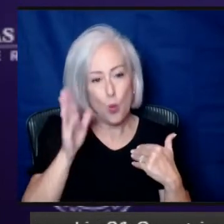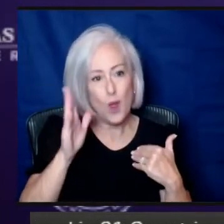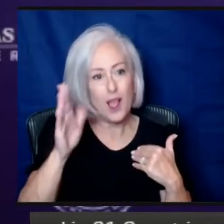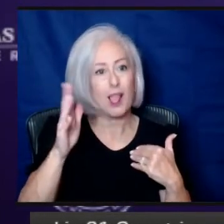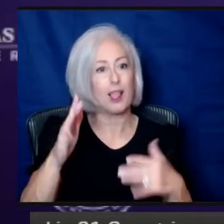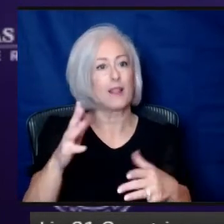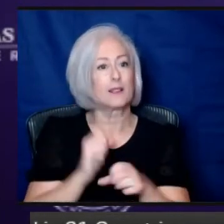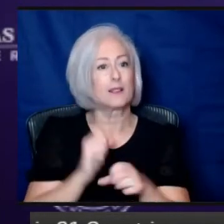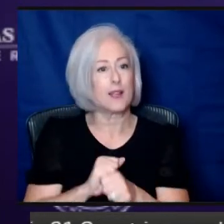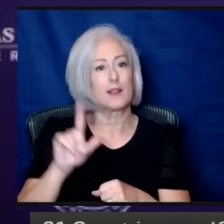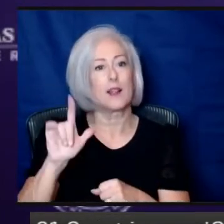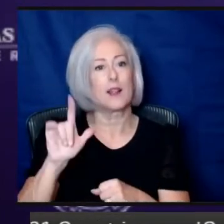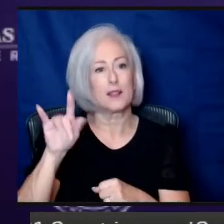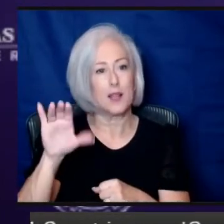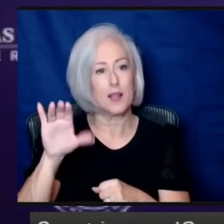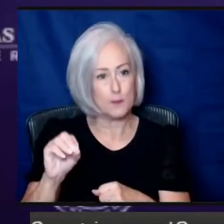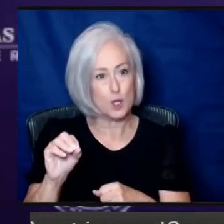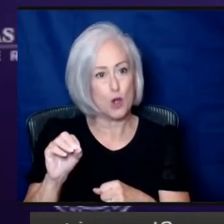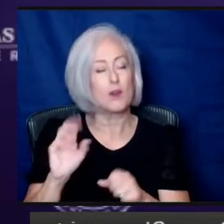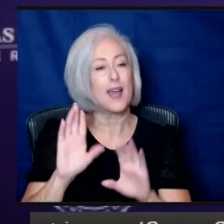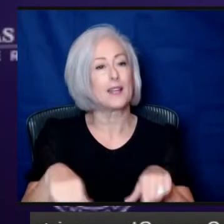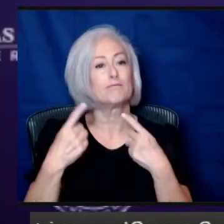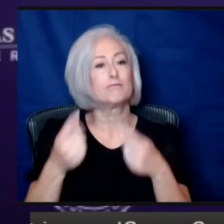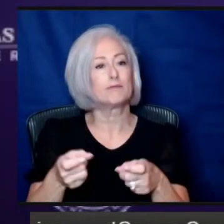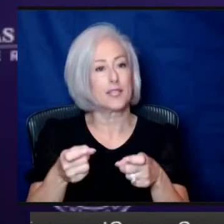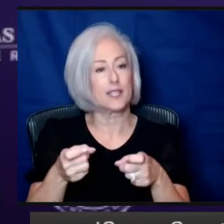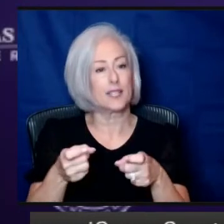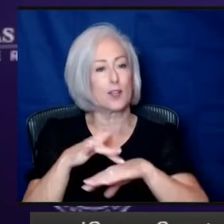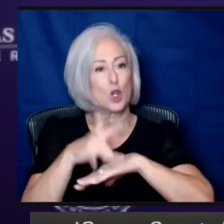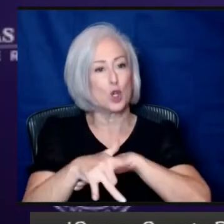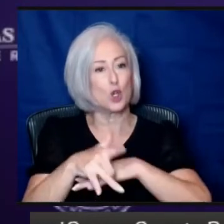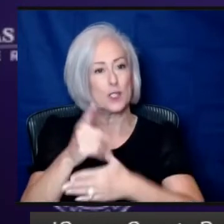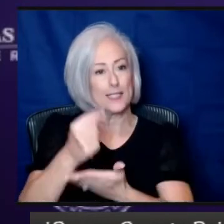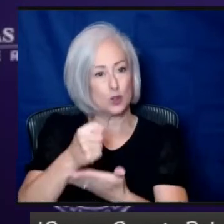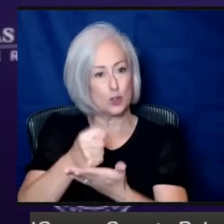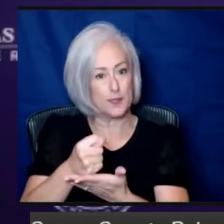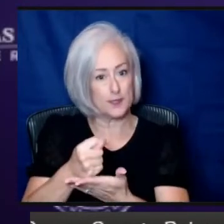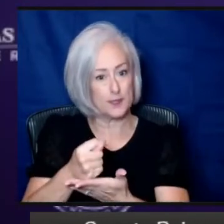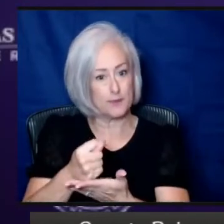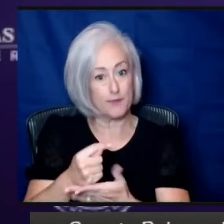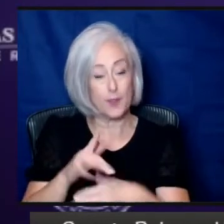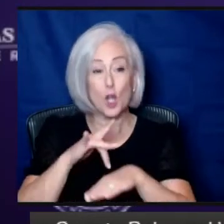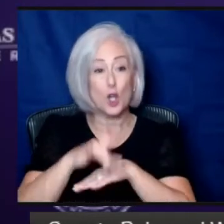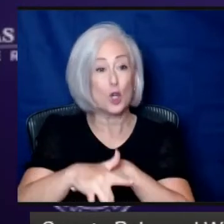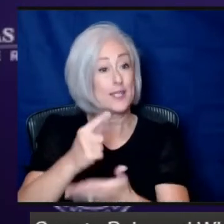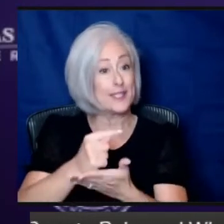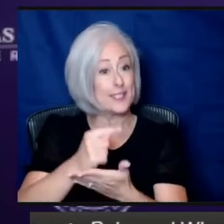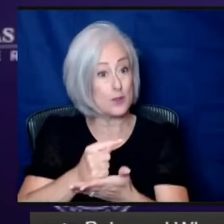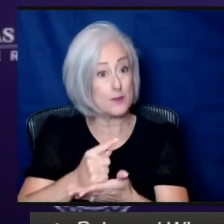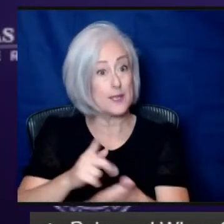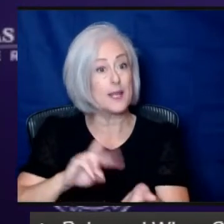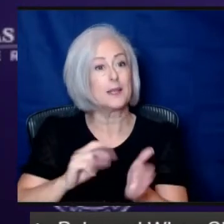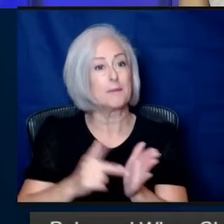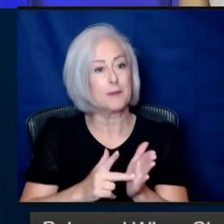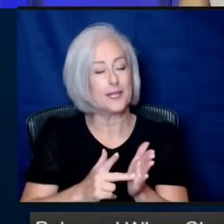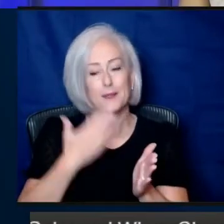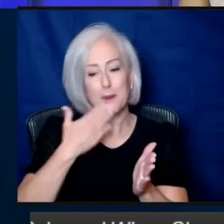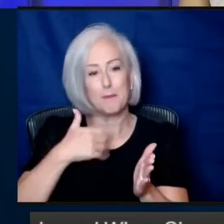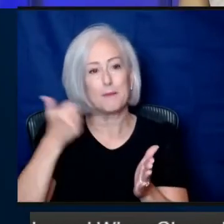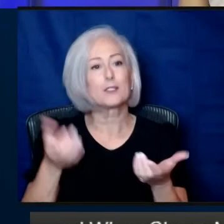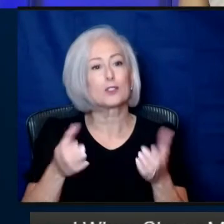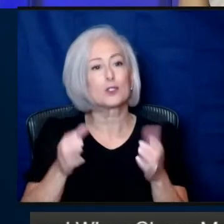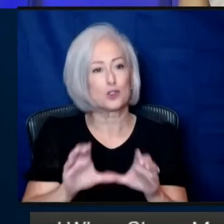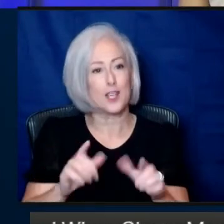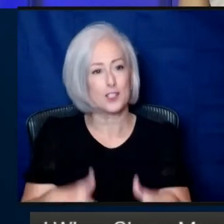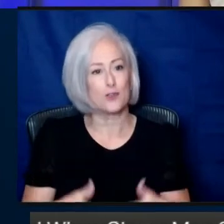treatment plan for that animal, because early treatment can mean much greater chance of survival. Dr. Boyer, I have a